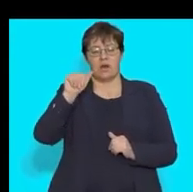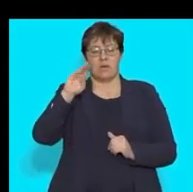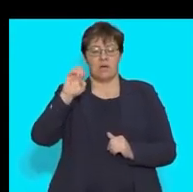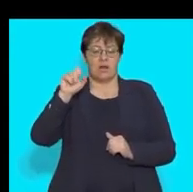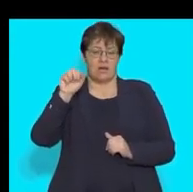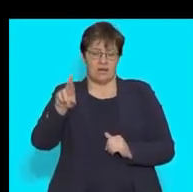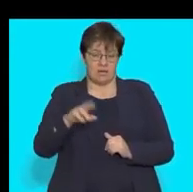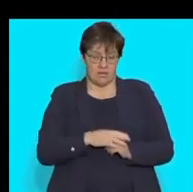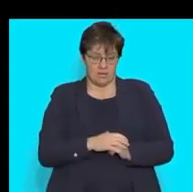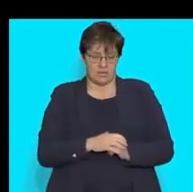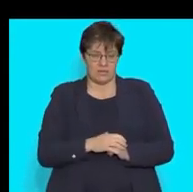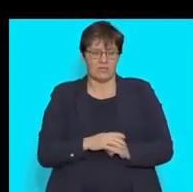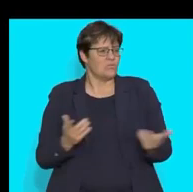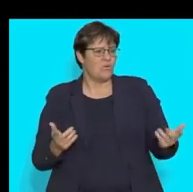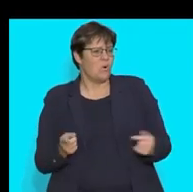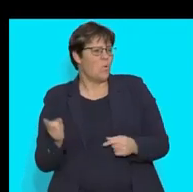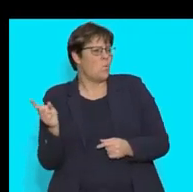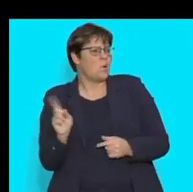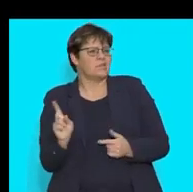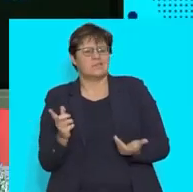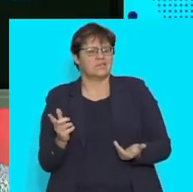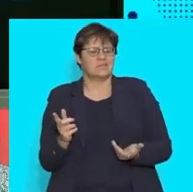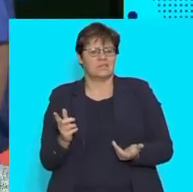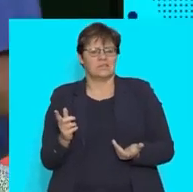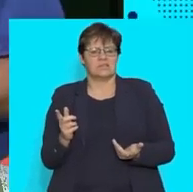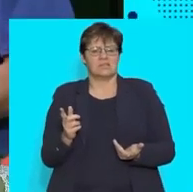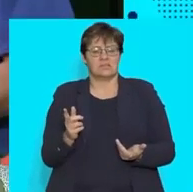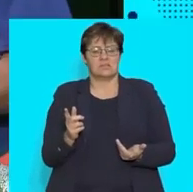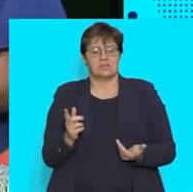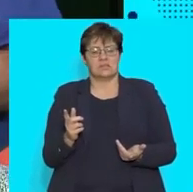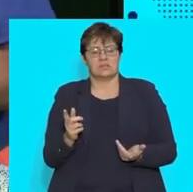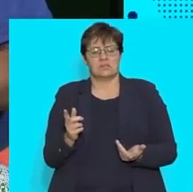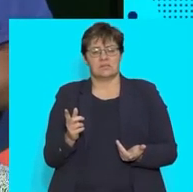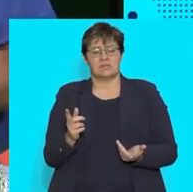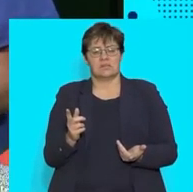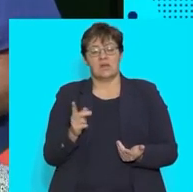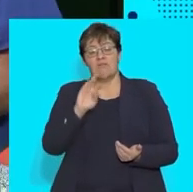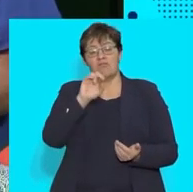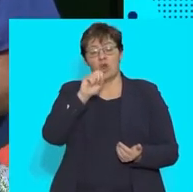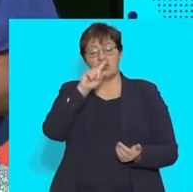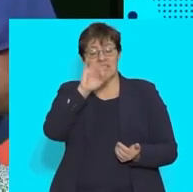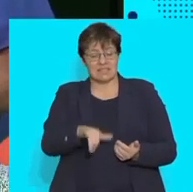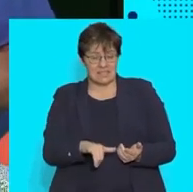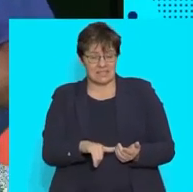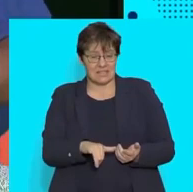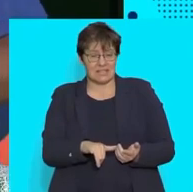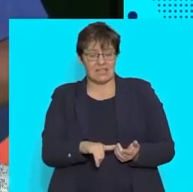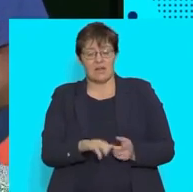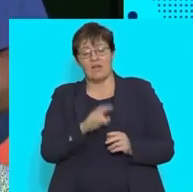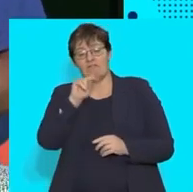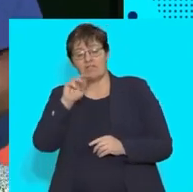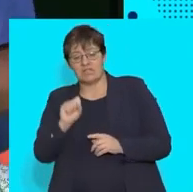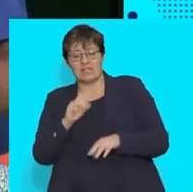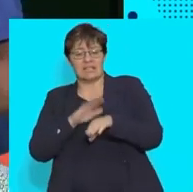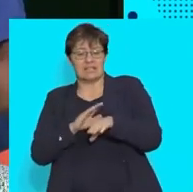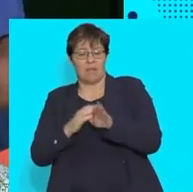us now to say, so what would the velocity versus time graph, or speed versus time